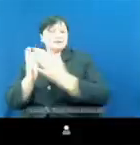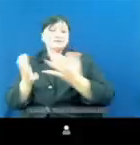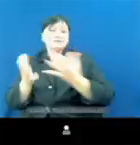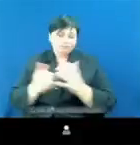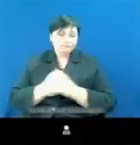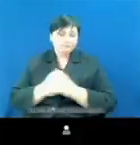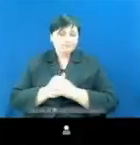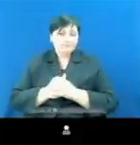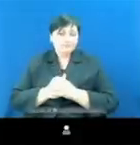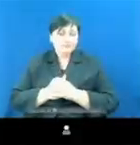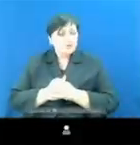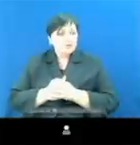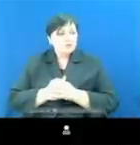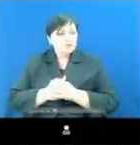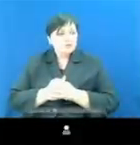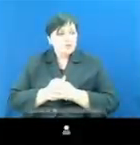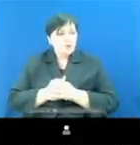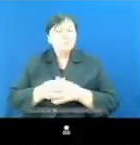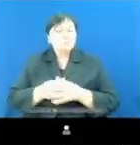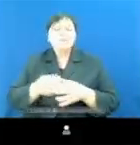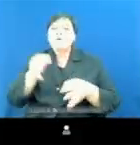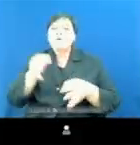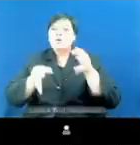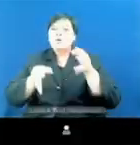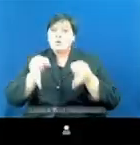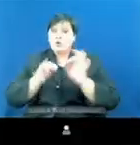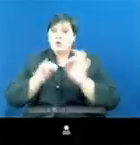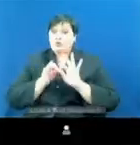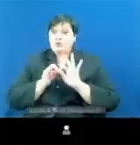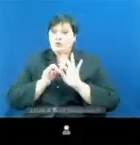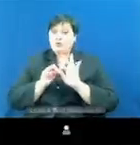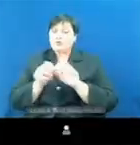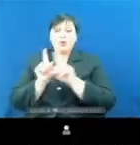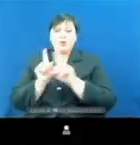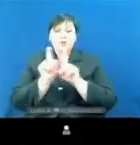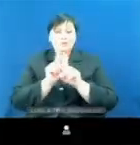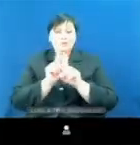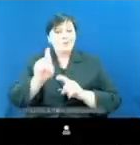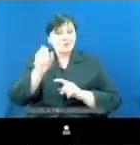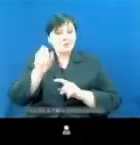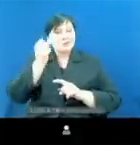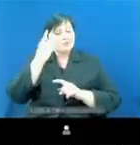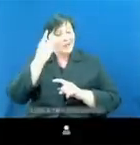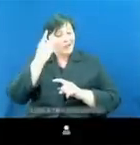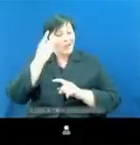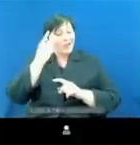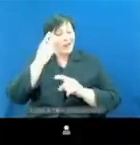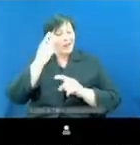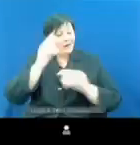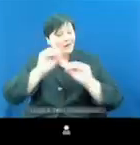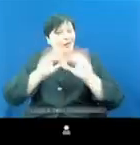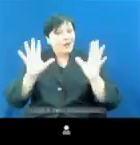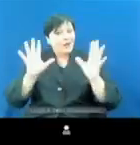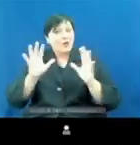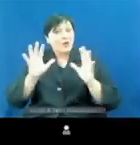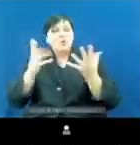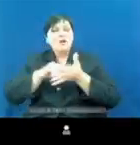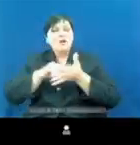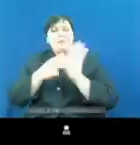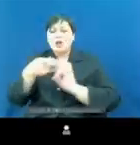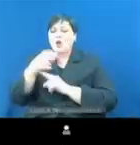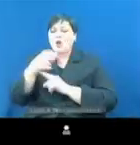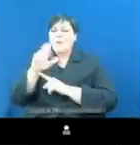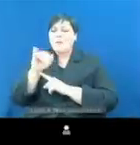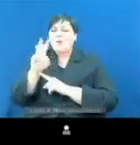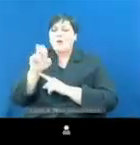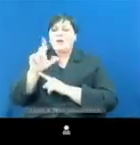Court interpreters also need to know the implications, the legal implications of privileged communication, and those